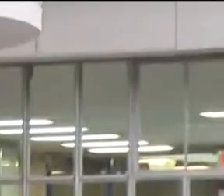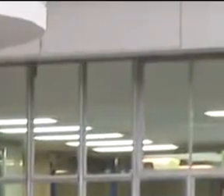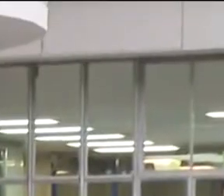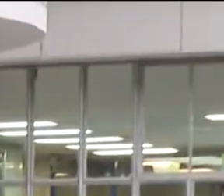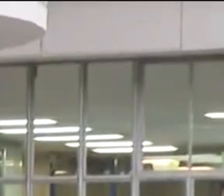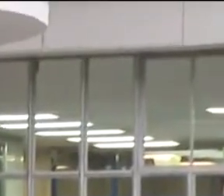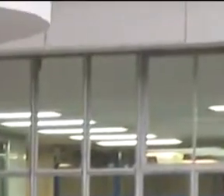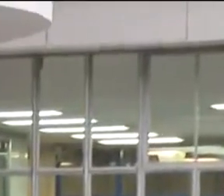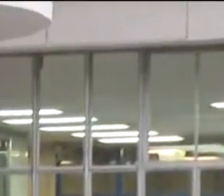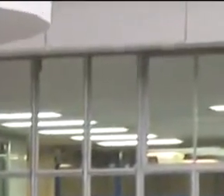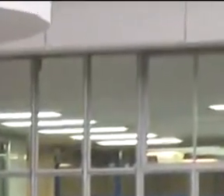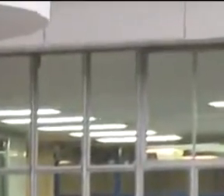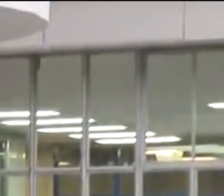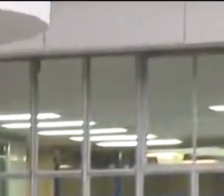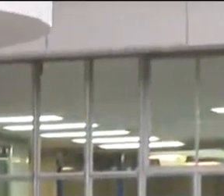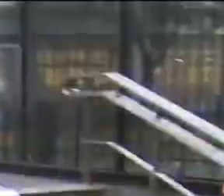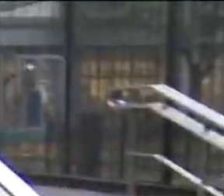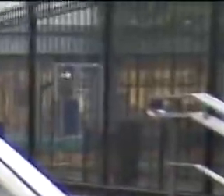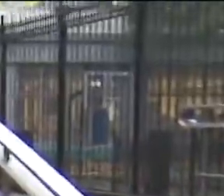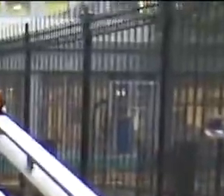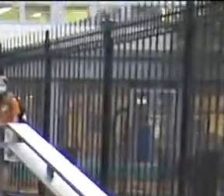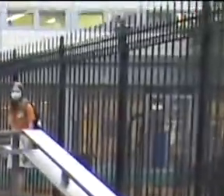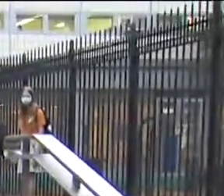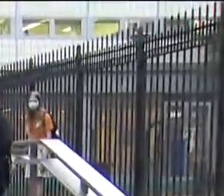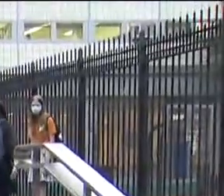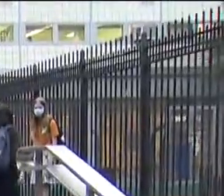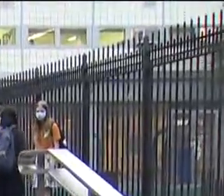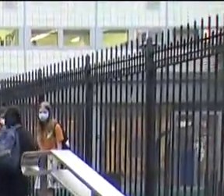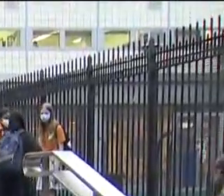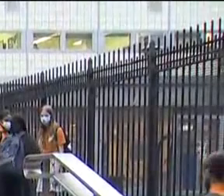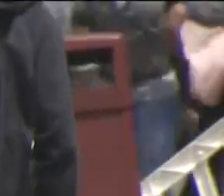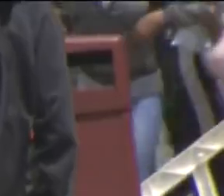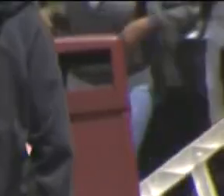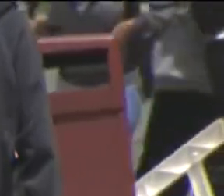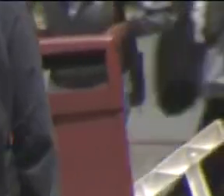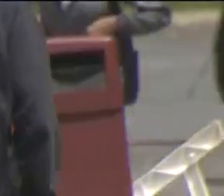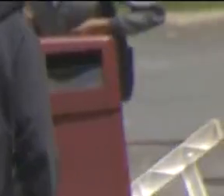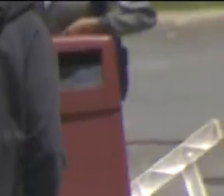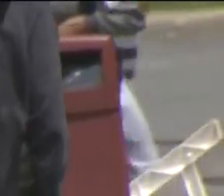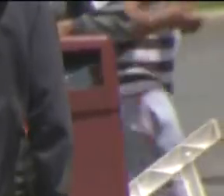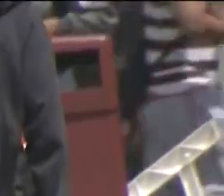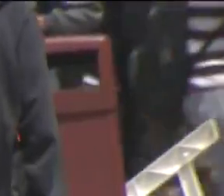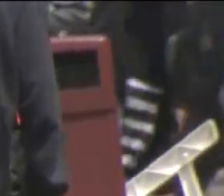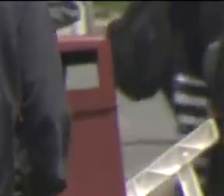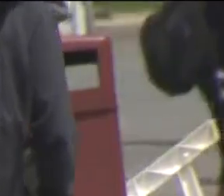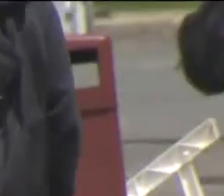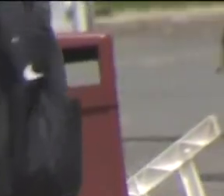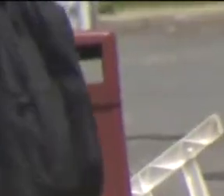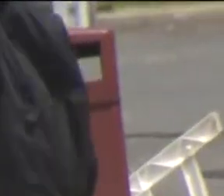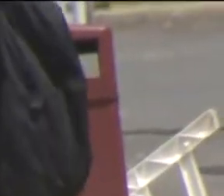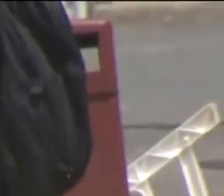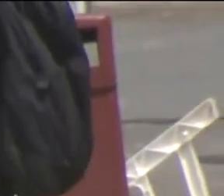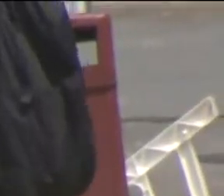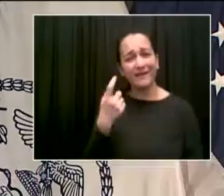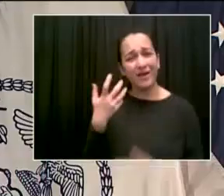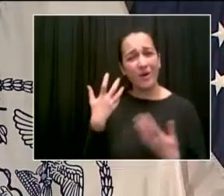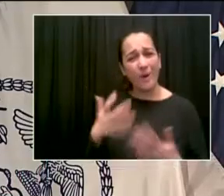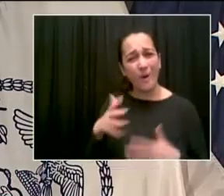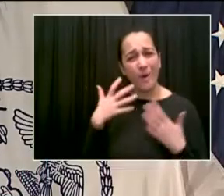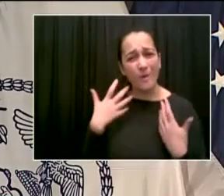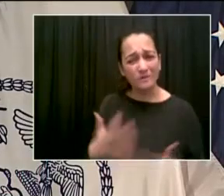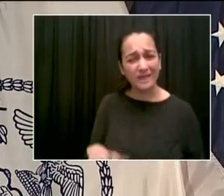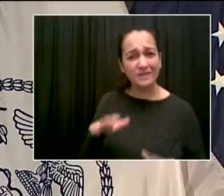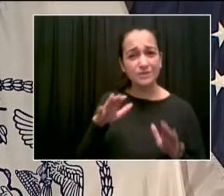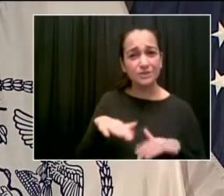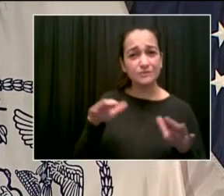dose. The mayor stopped short of following cities like Los Angeles in requiring students 12 and older be vaccinated. If there's a family that's